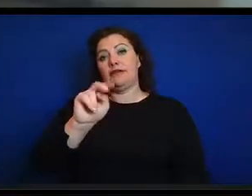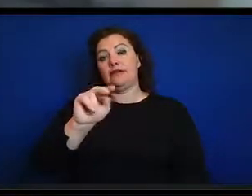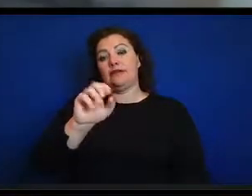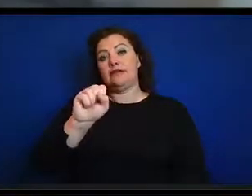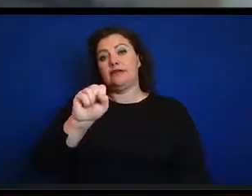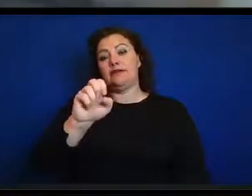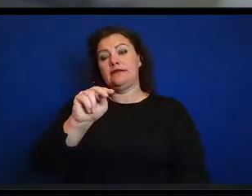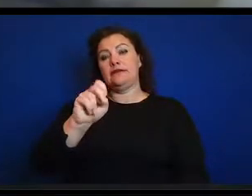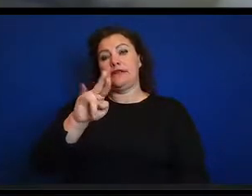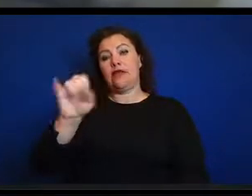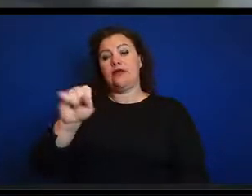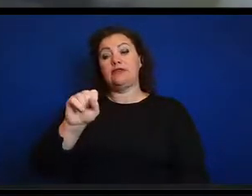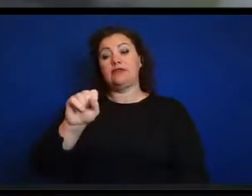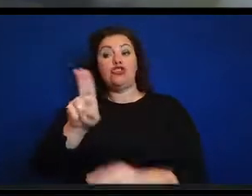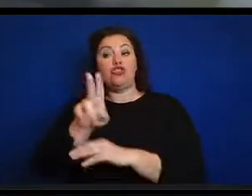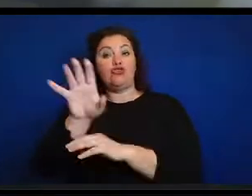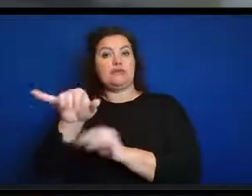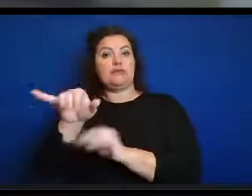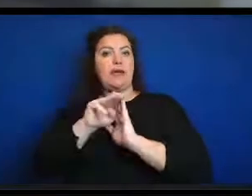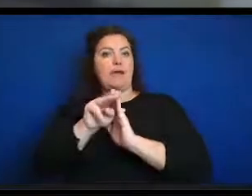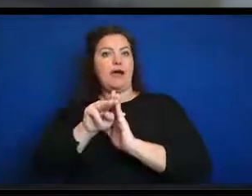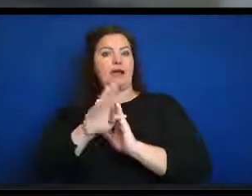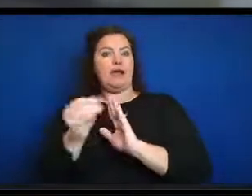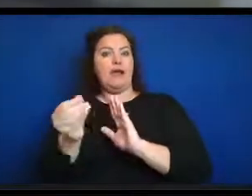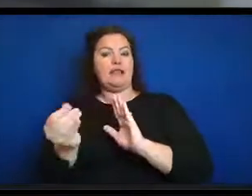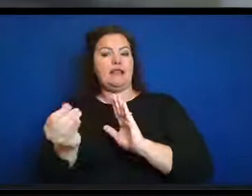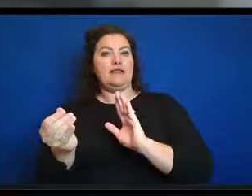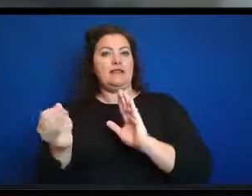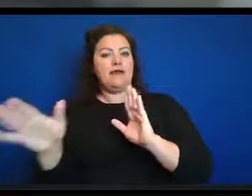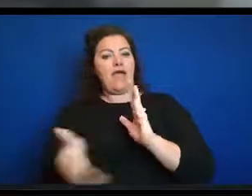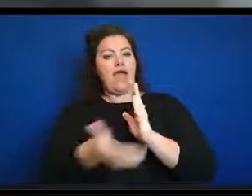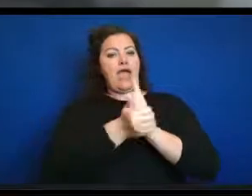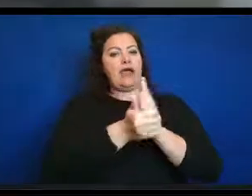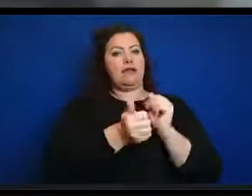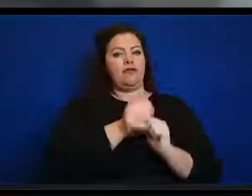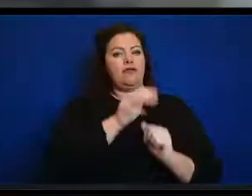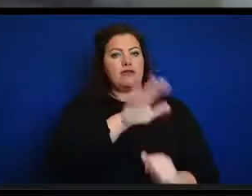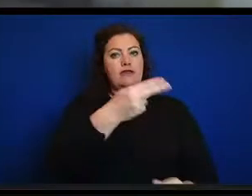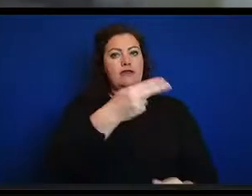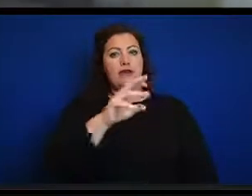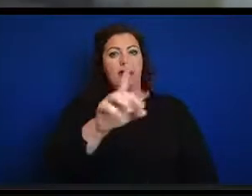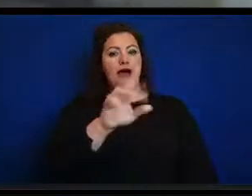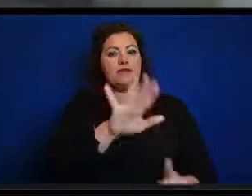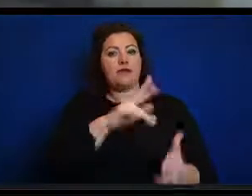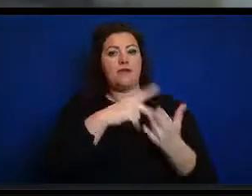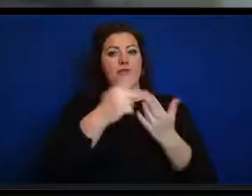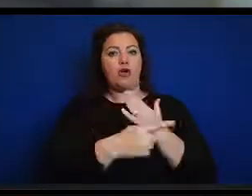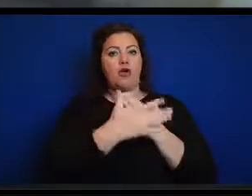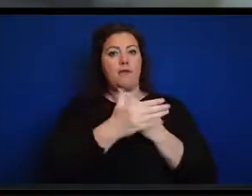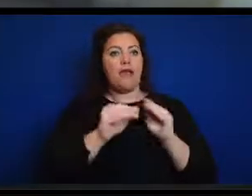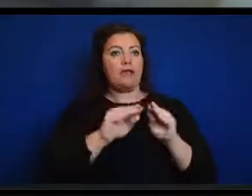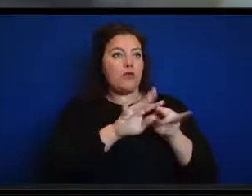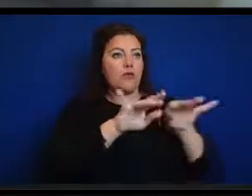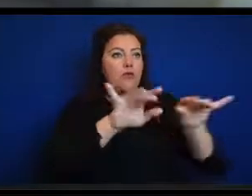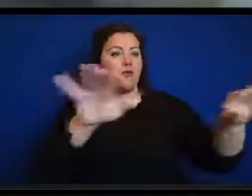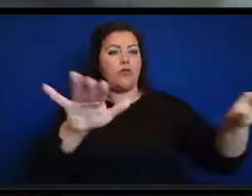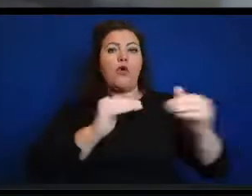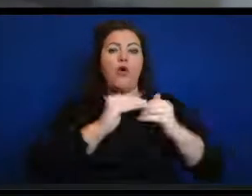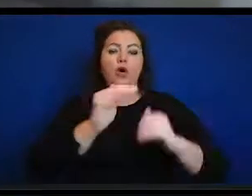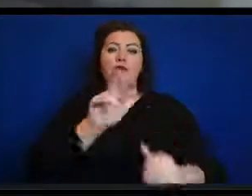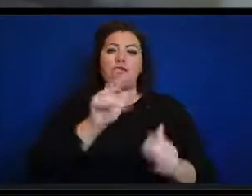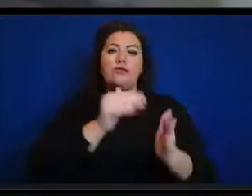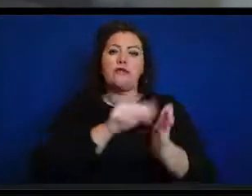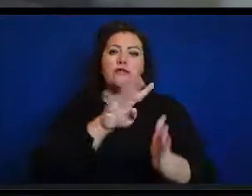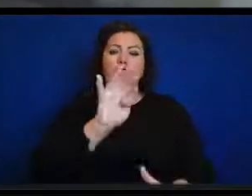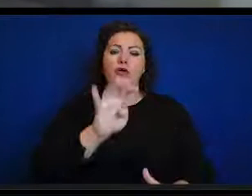it into HUD's programs and pushed it out to over 3,400